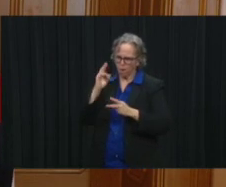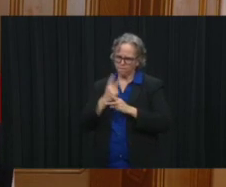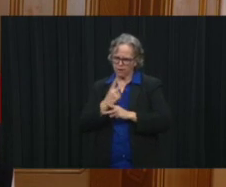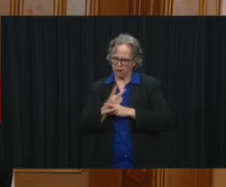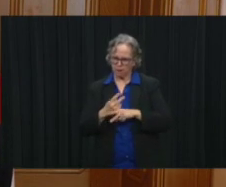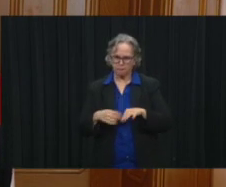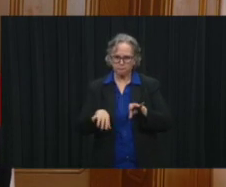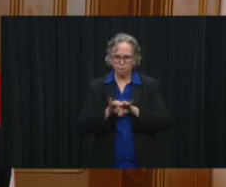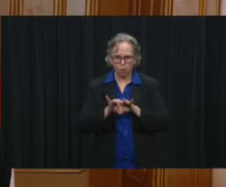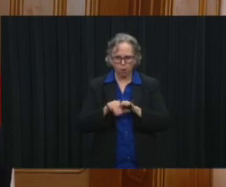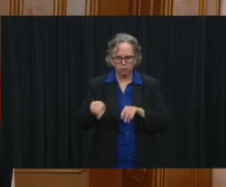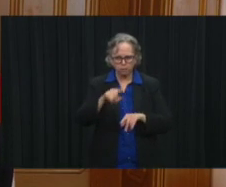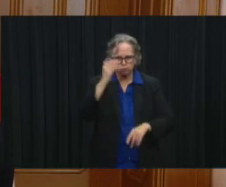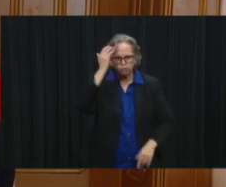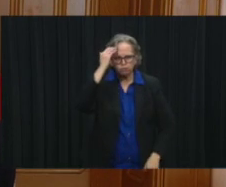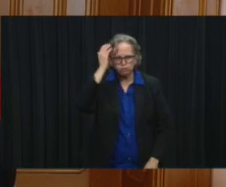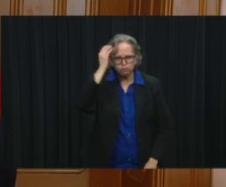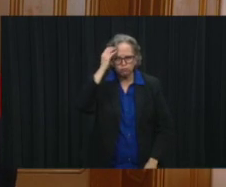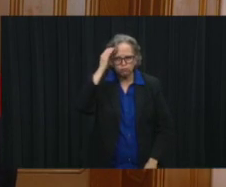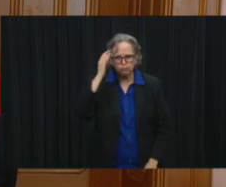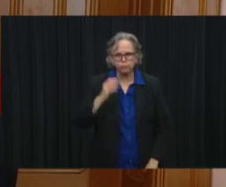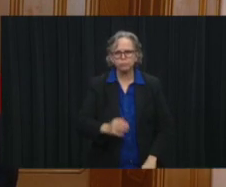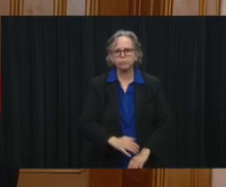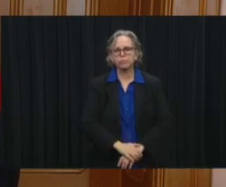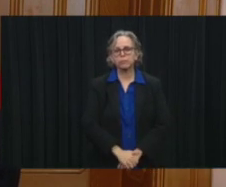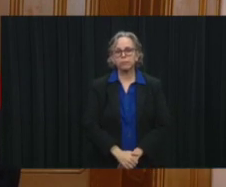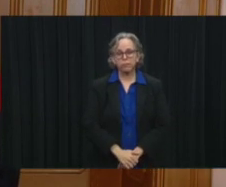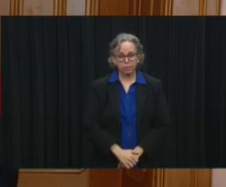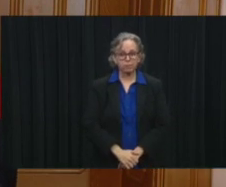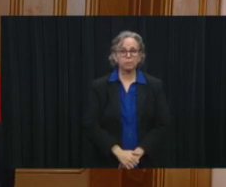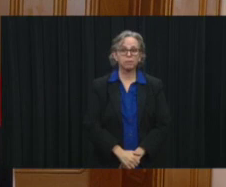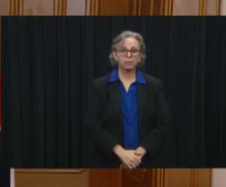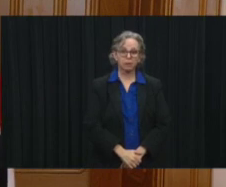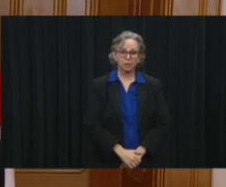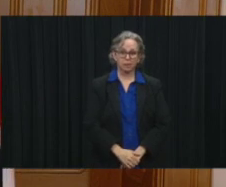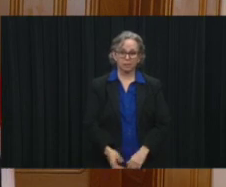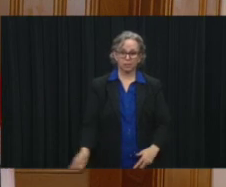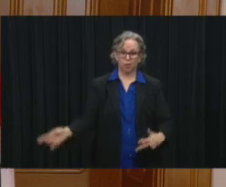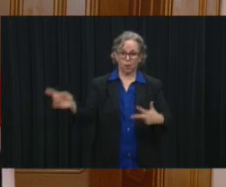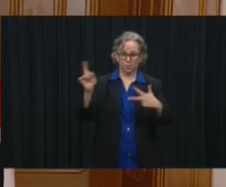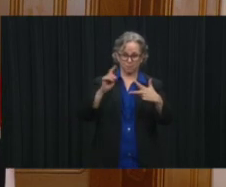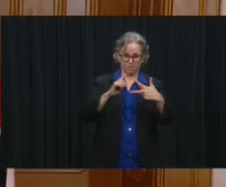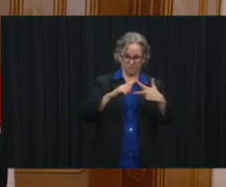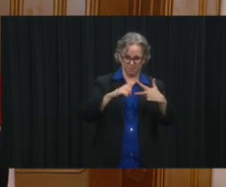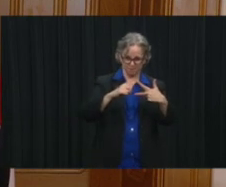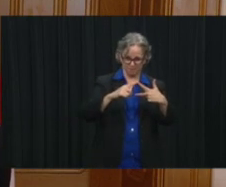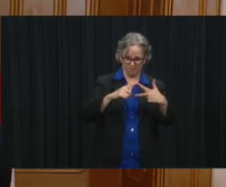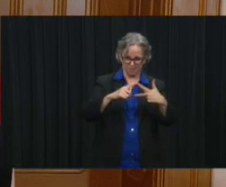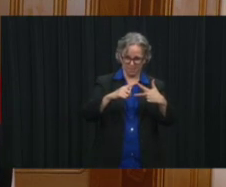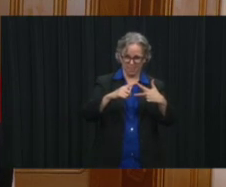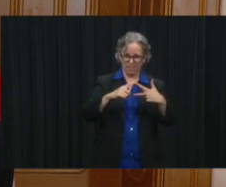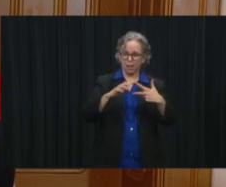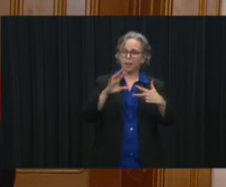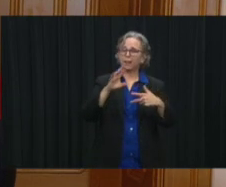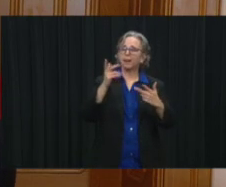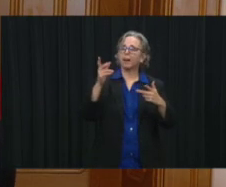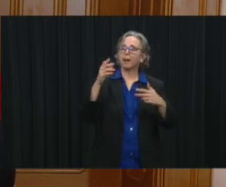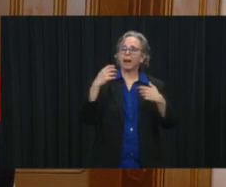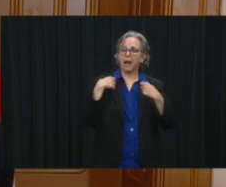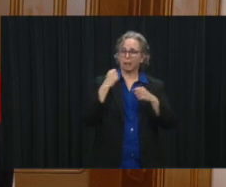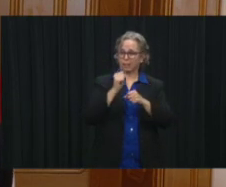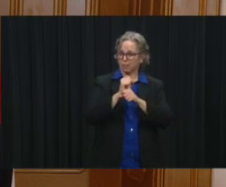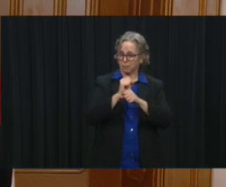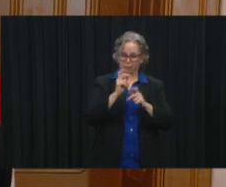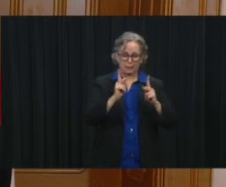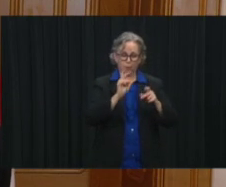earlier is people who have lost their jobs through no fault of their own. This program is unprecedented in